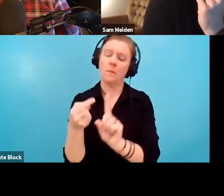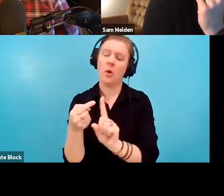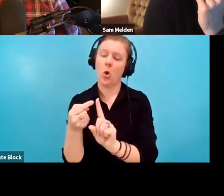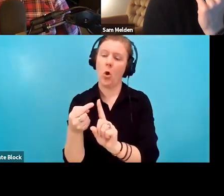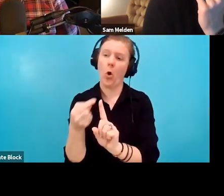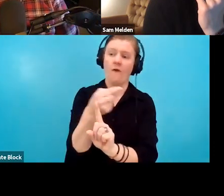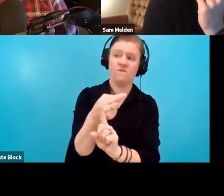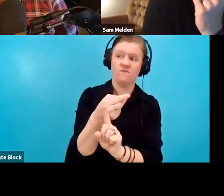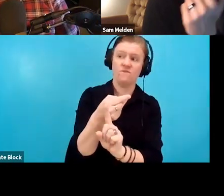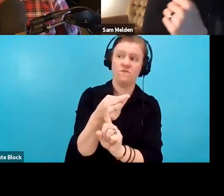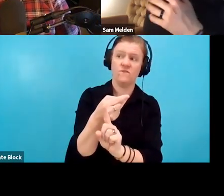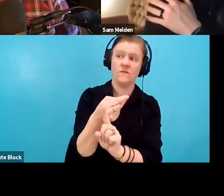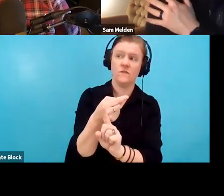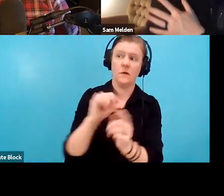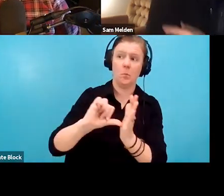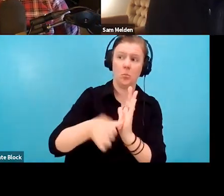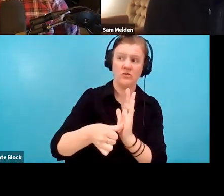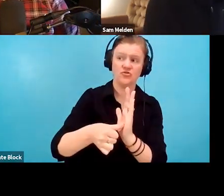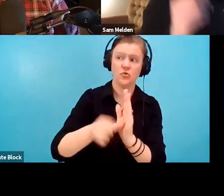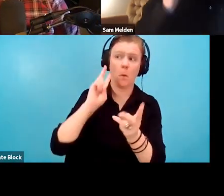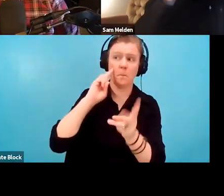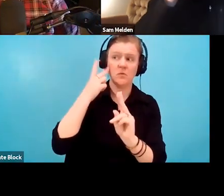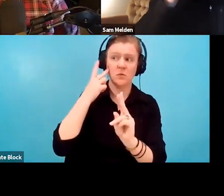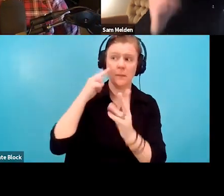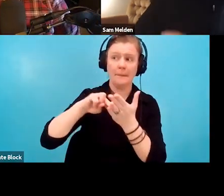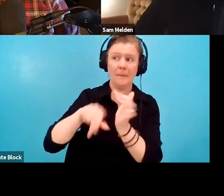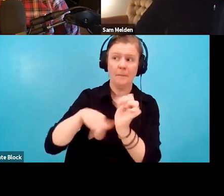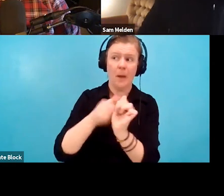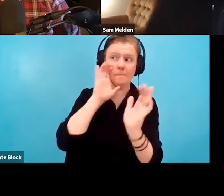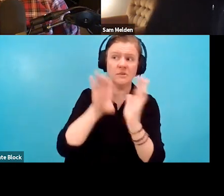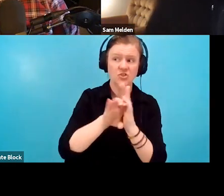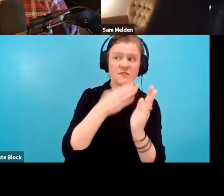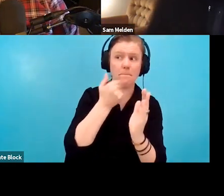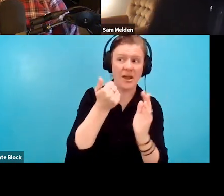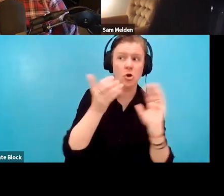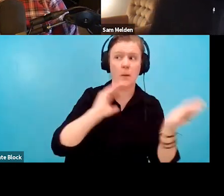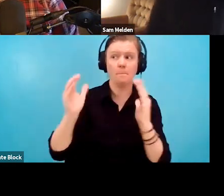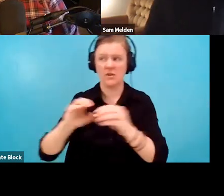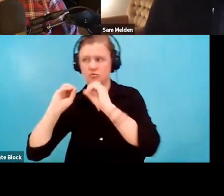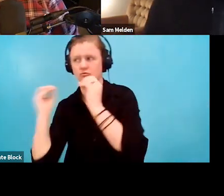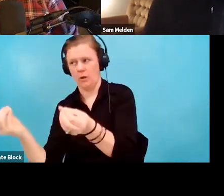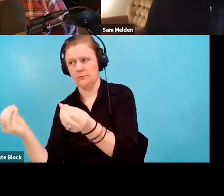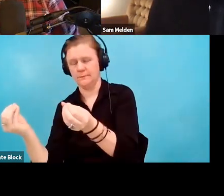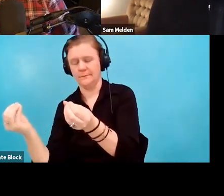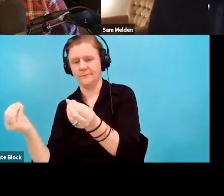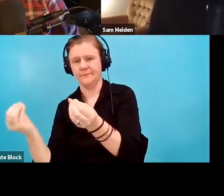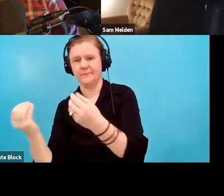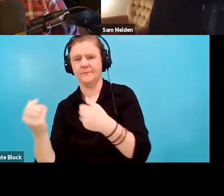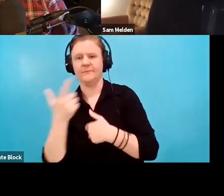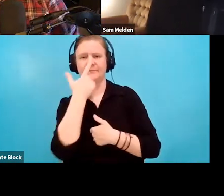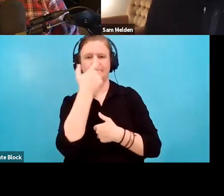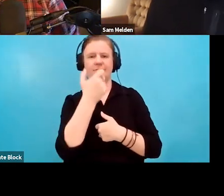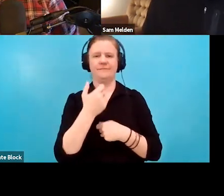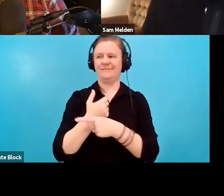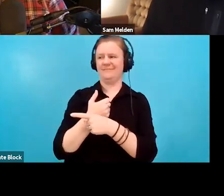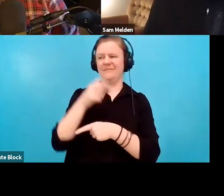than no impression. And the thing I would add to that, I mean, Landon, I know Landon pretty well. It's so interesting you know, leave it